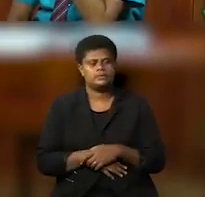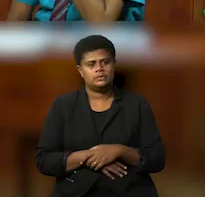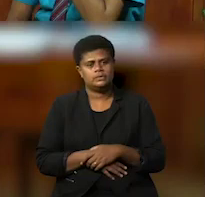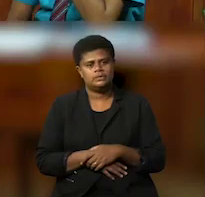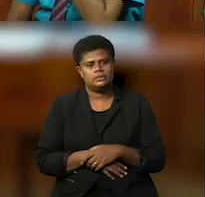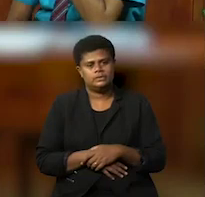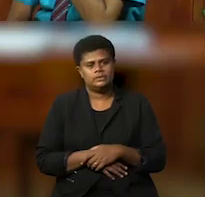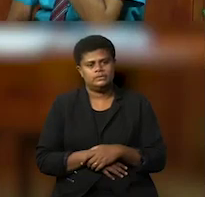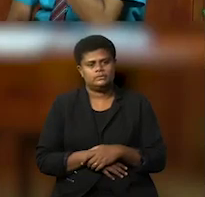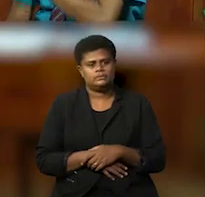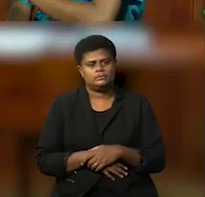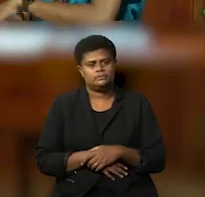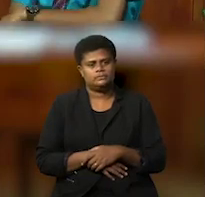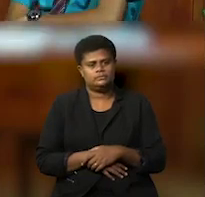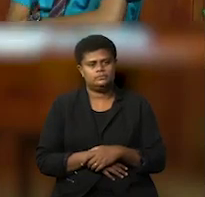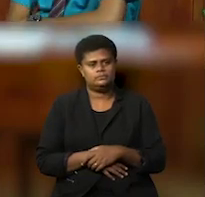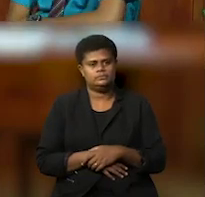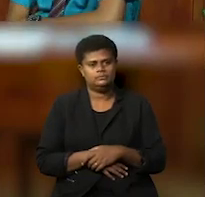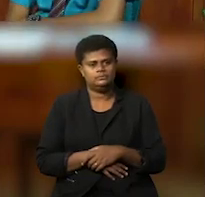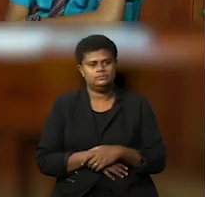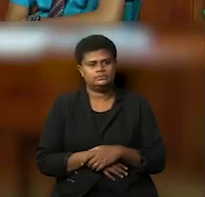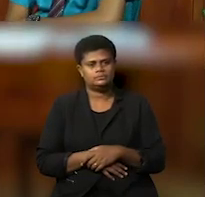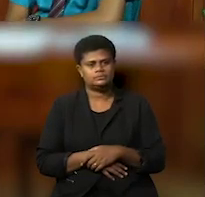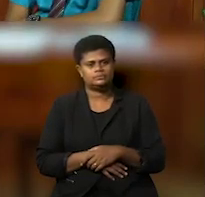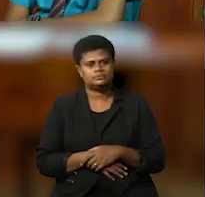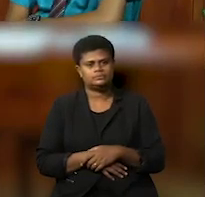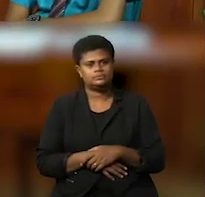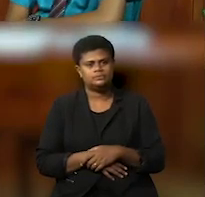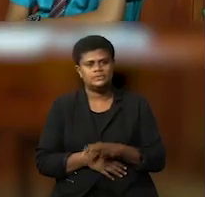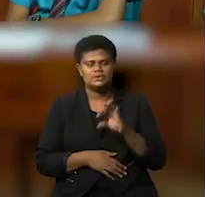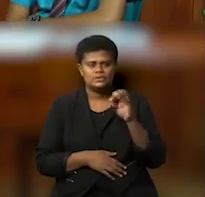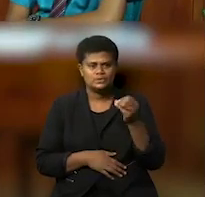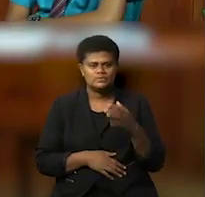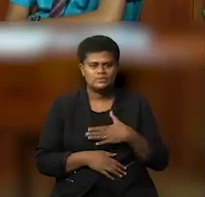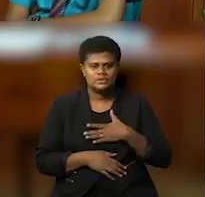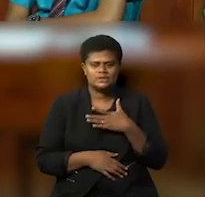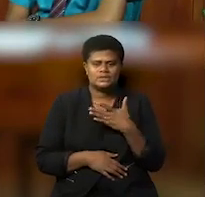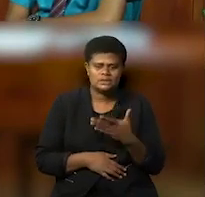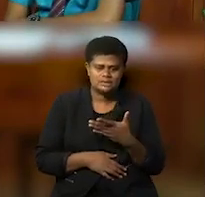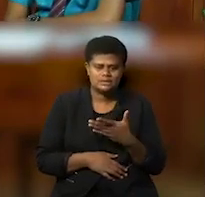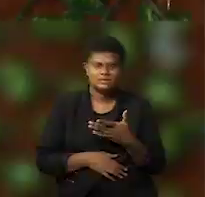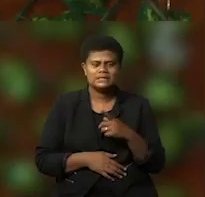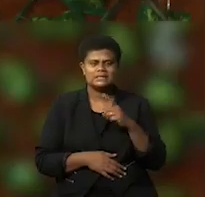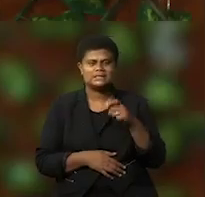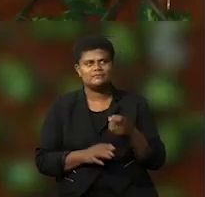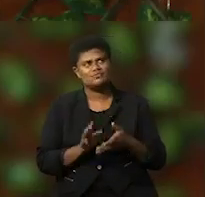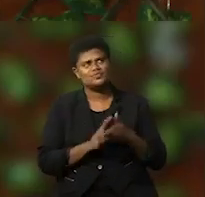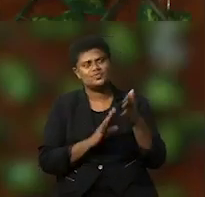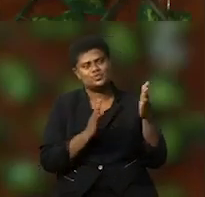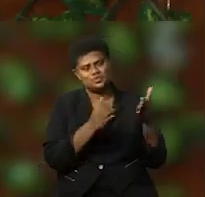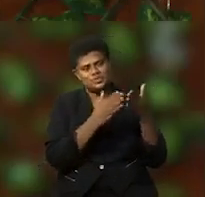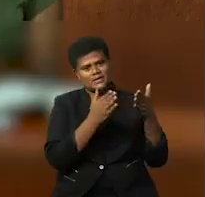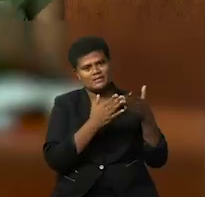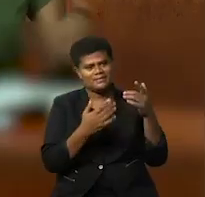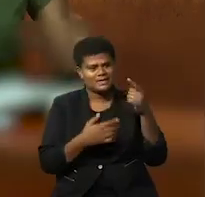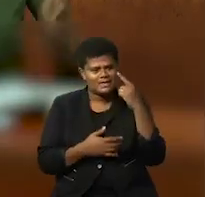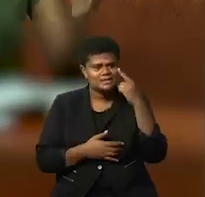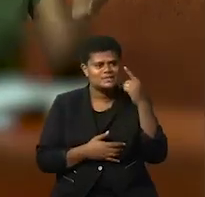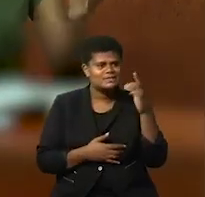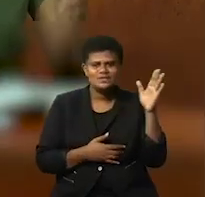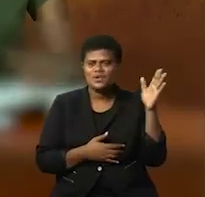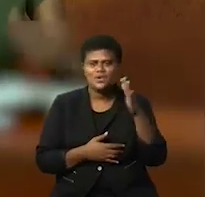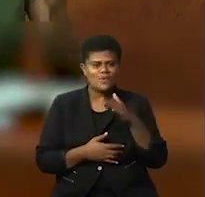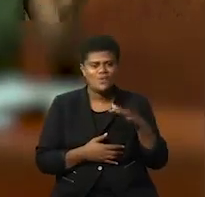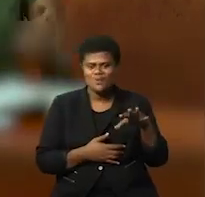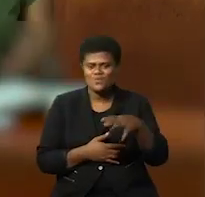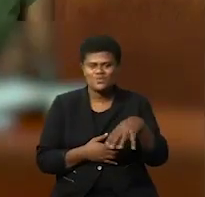that were there when Stephen was stoned. I always think, you know, it'd be interesting when you go to heaven and you see Paul and Stephen meet. What would it be like? But I'm straying